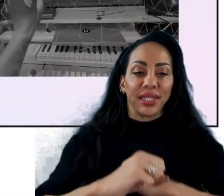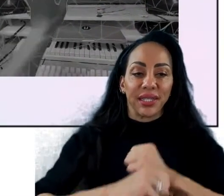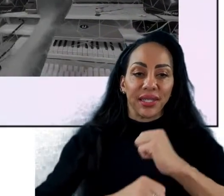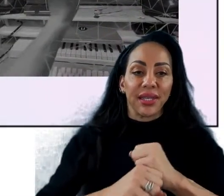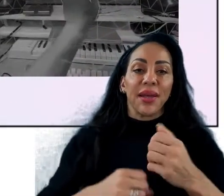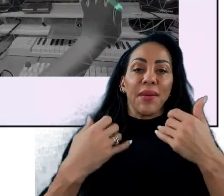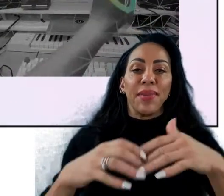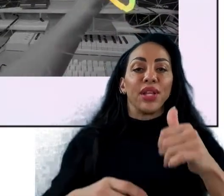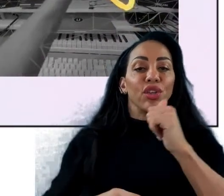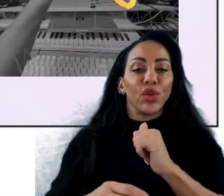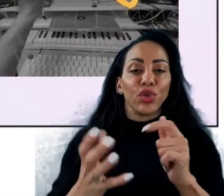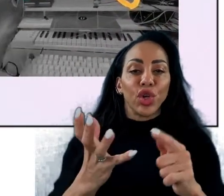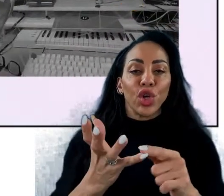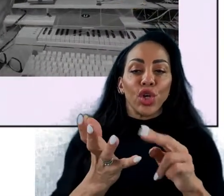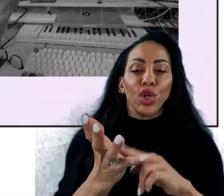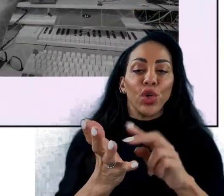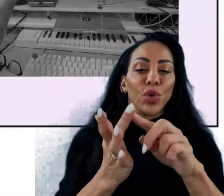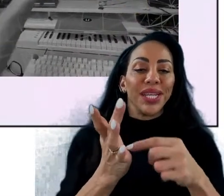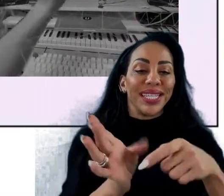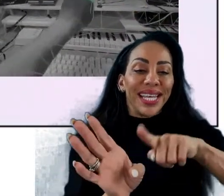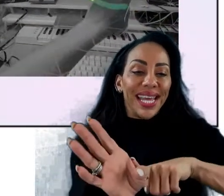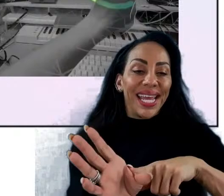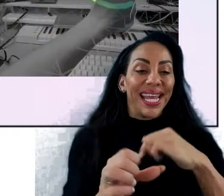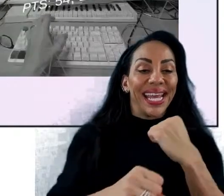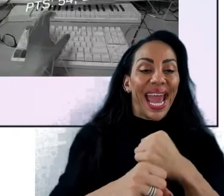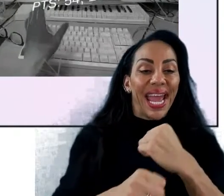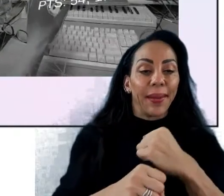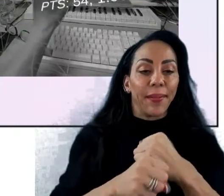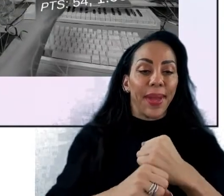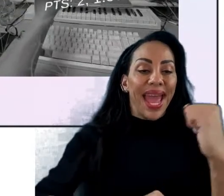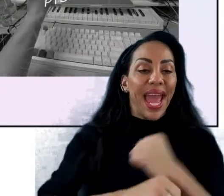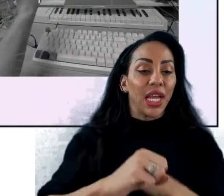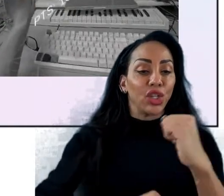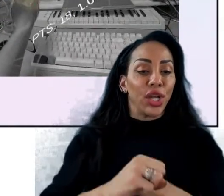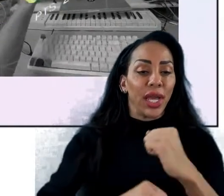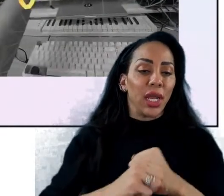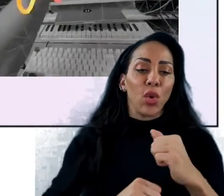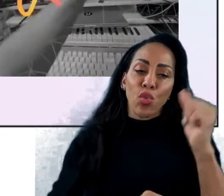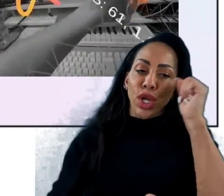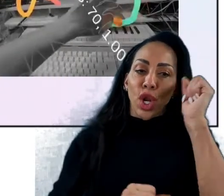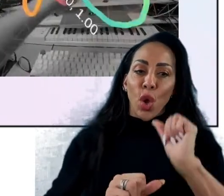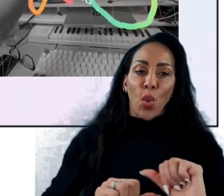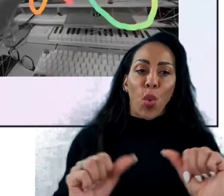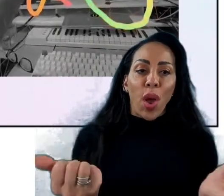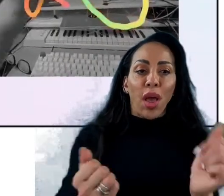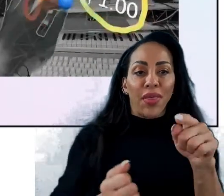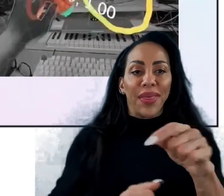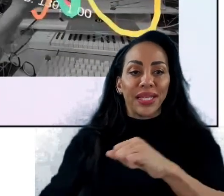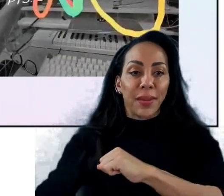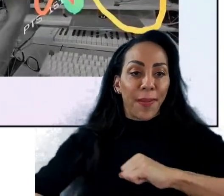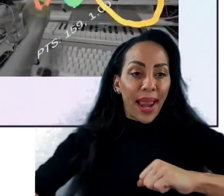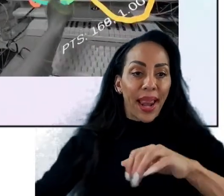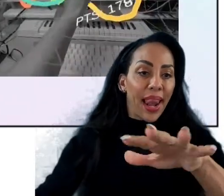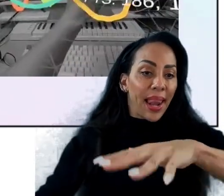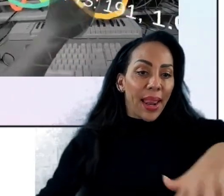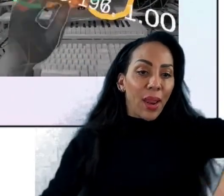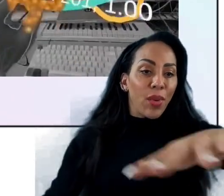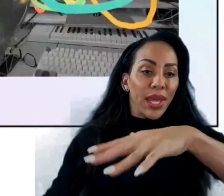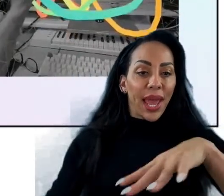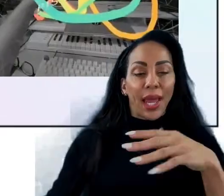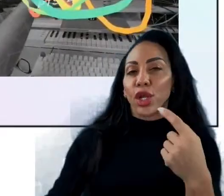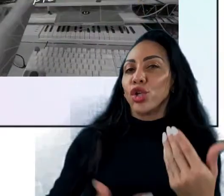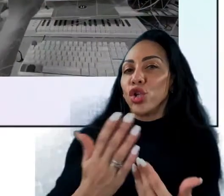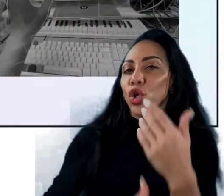game engine for many years, so we know it very well. So this is a place that we can explore new ideas really quickly